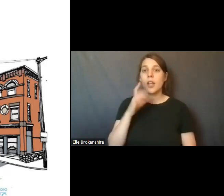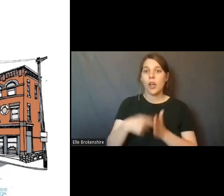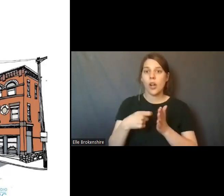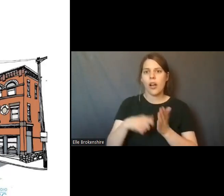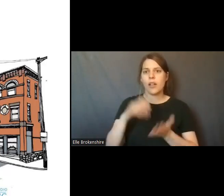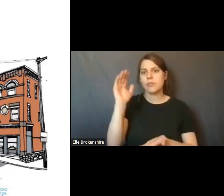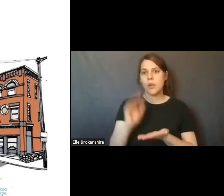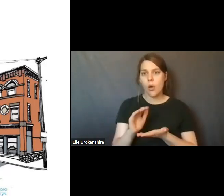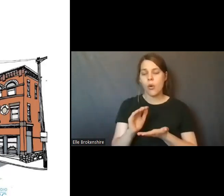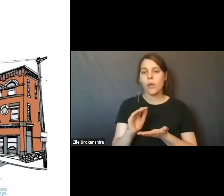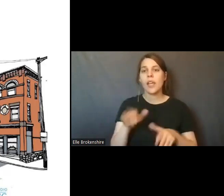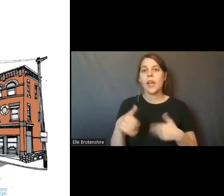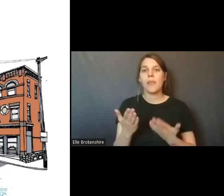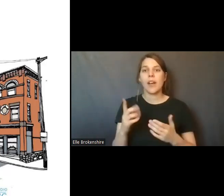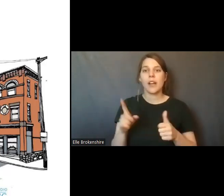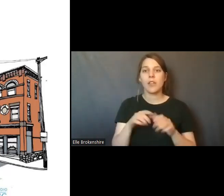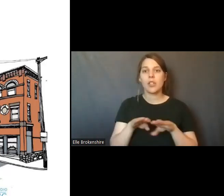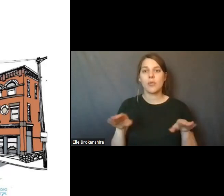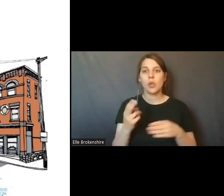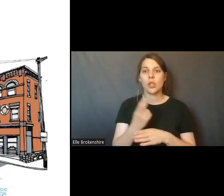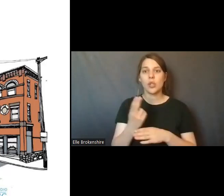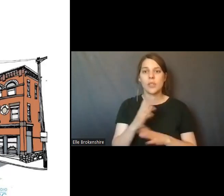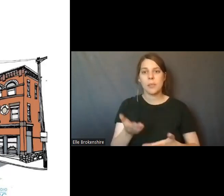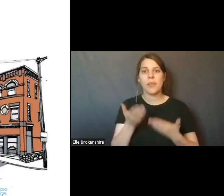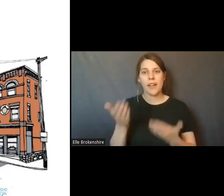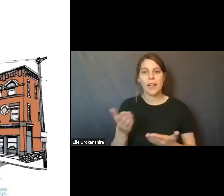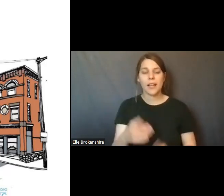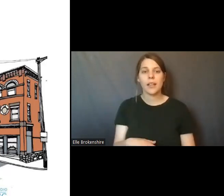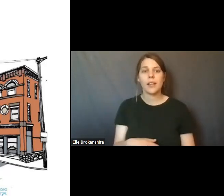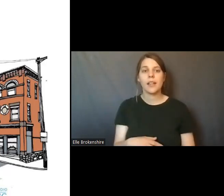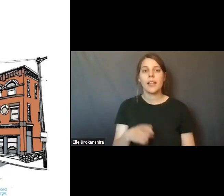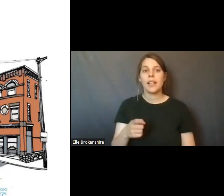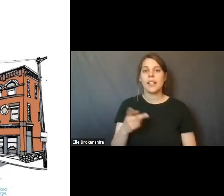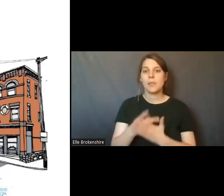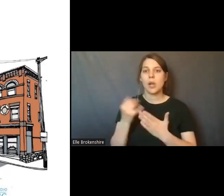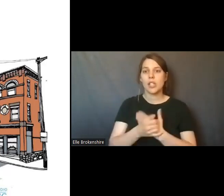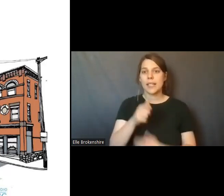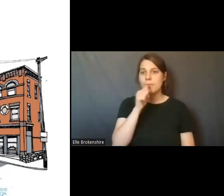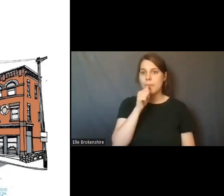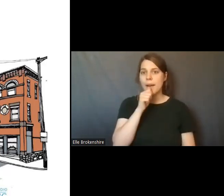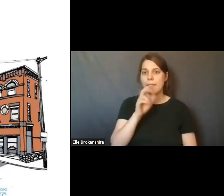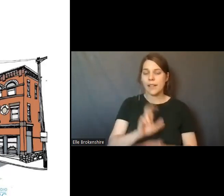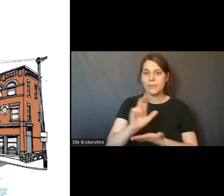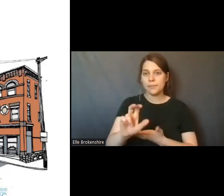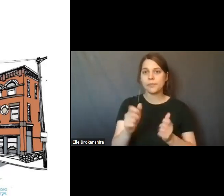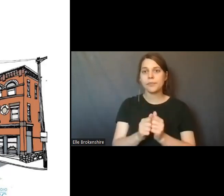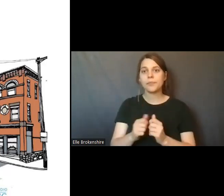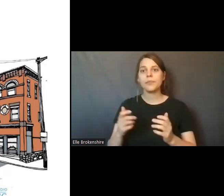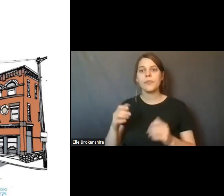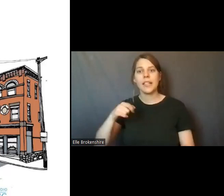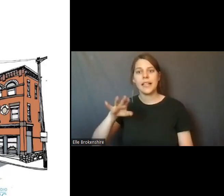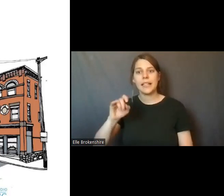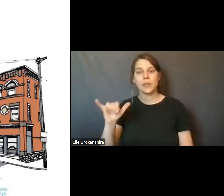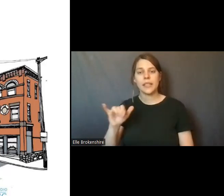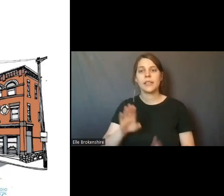use that was outlined as a preferred use in the RFP. This project is privately financed with a combination of debt and equity. The developer is putting in about